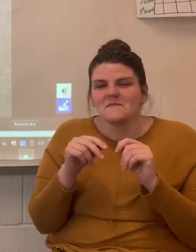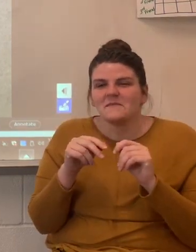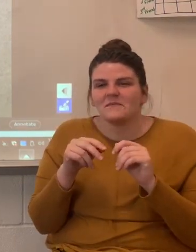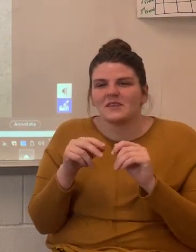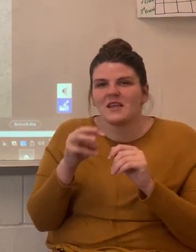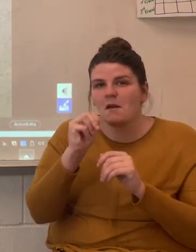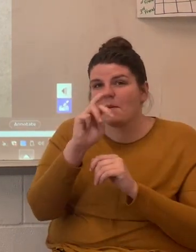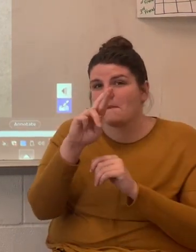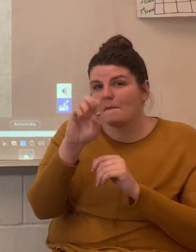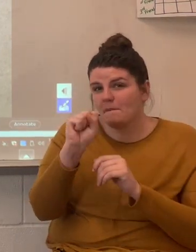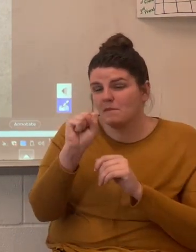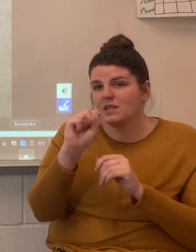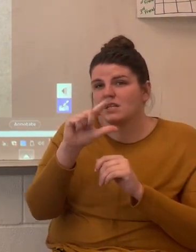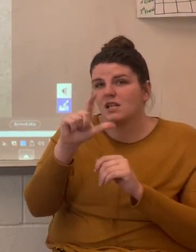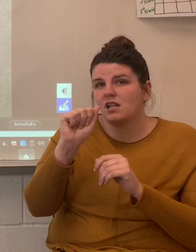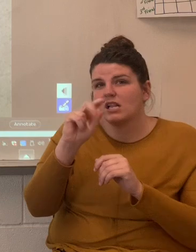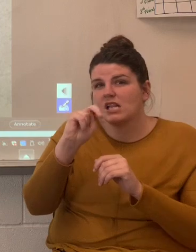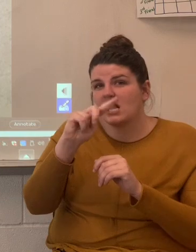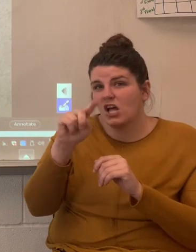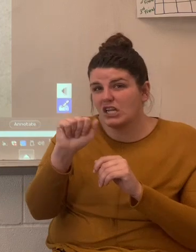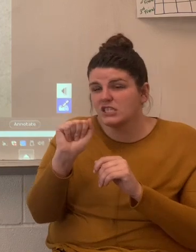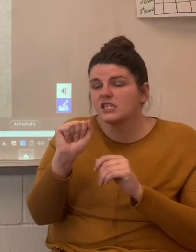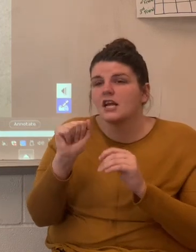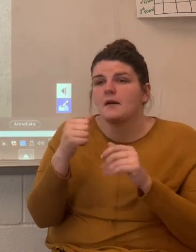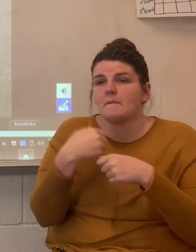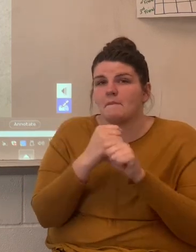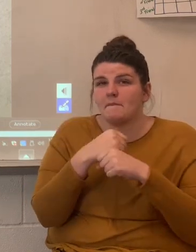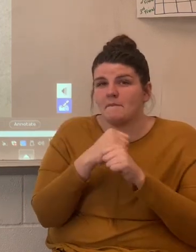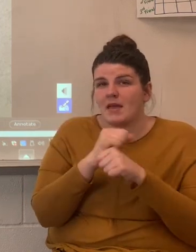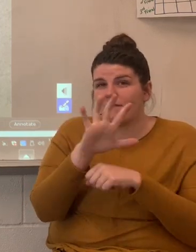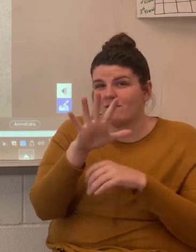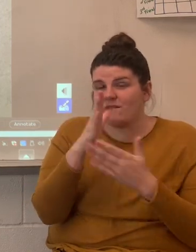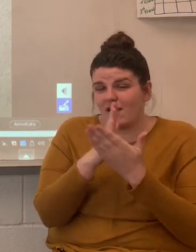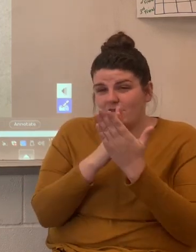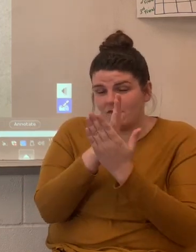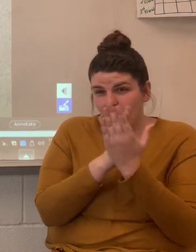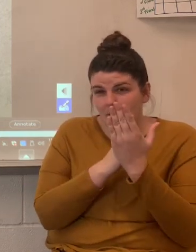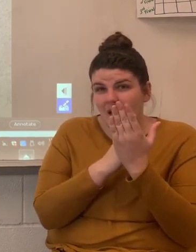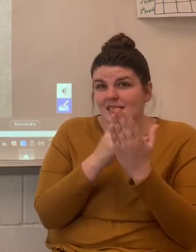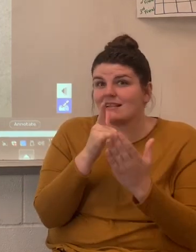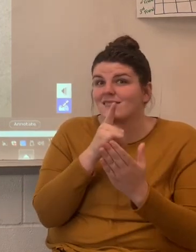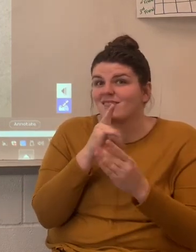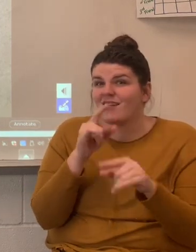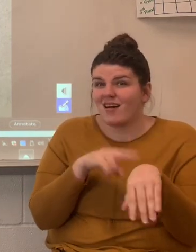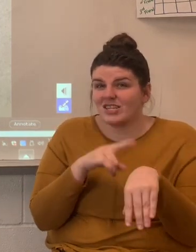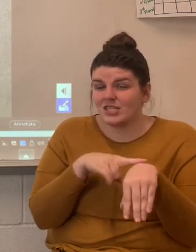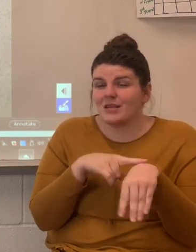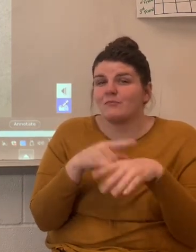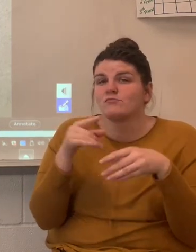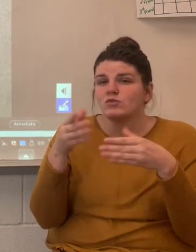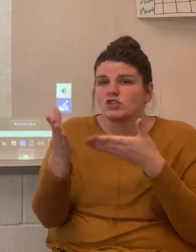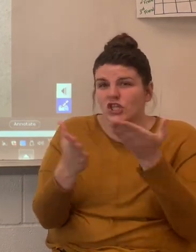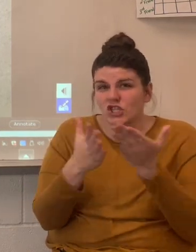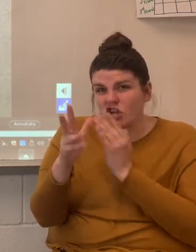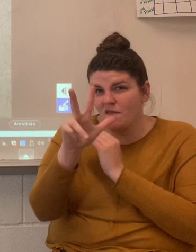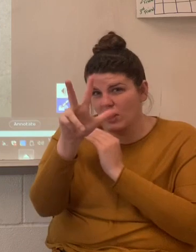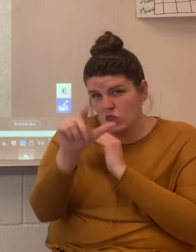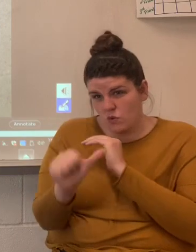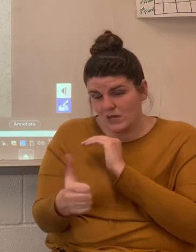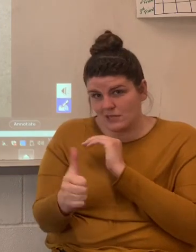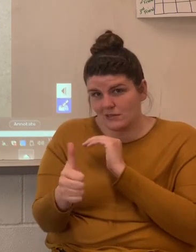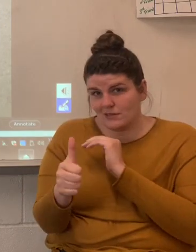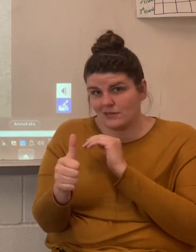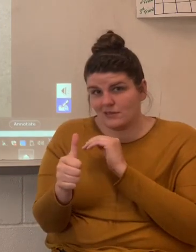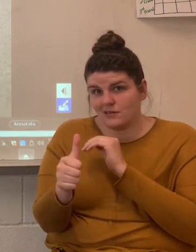5 pies at her restaurant. At lunchtime, she served 3/10 of the pies. So of the 5 pies that she baked, she